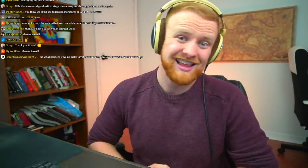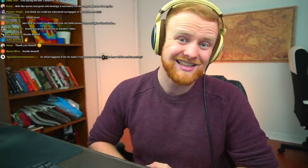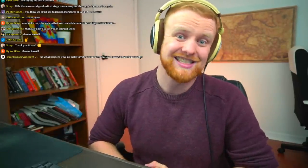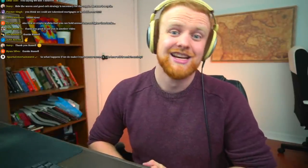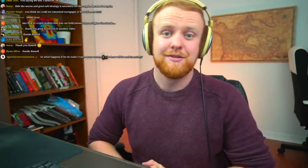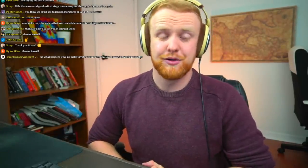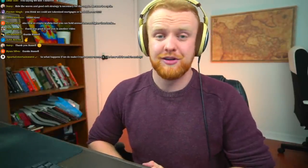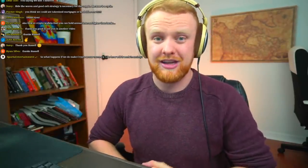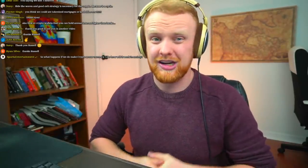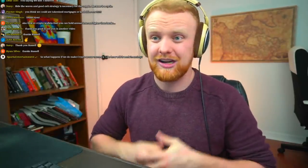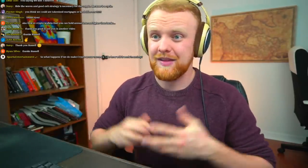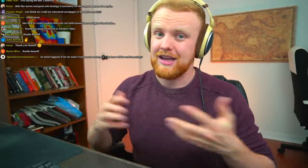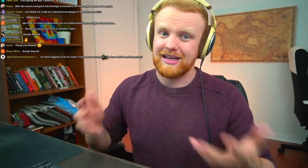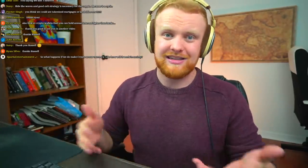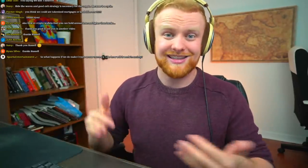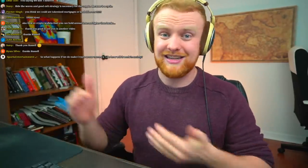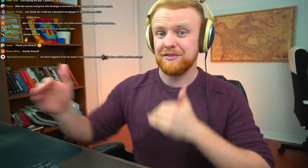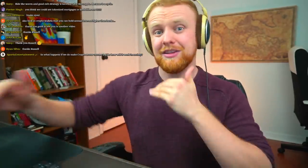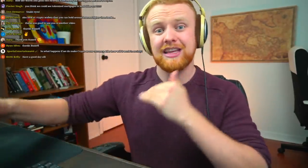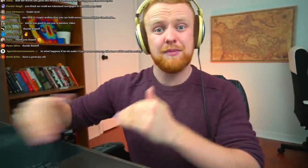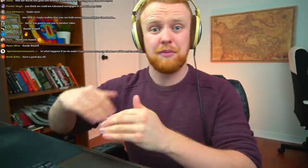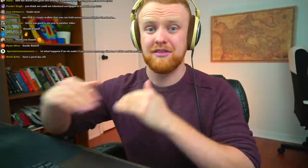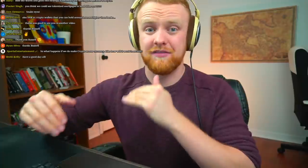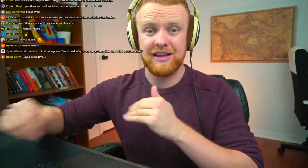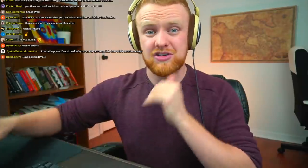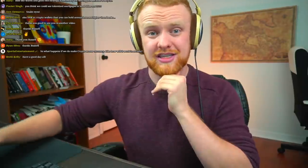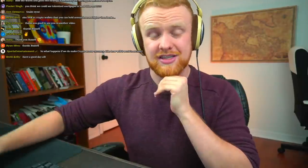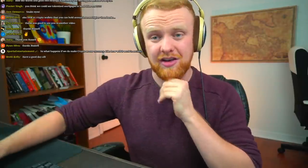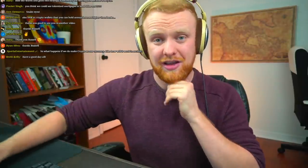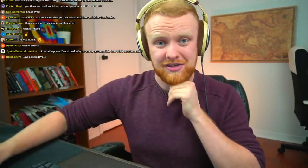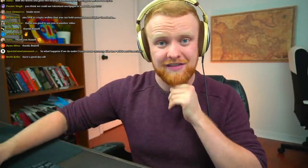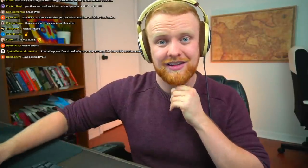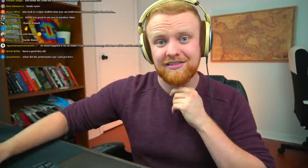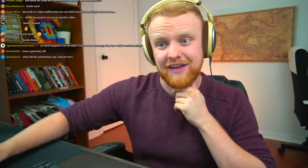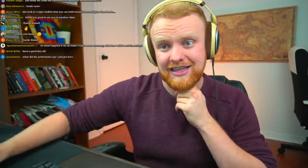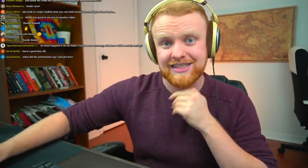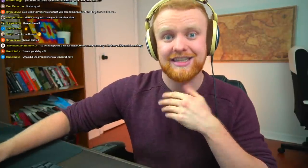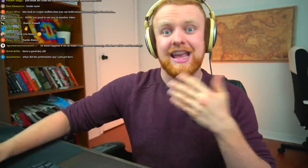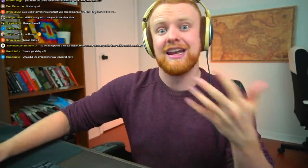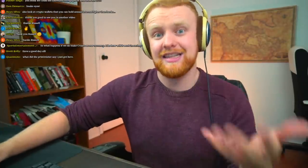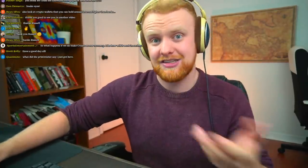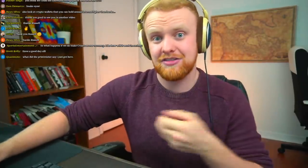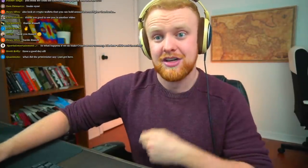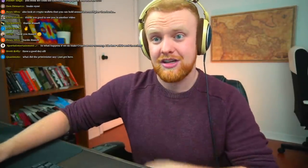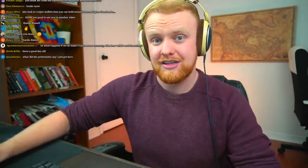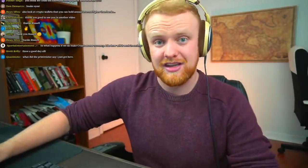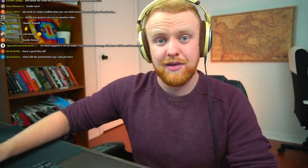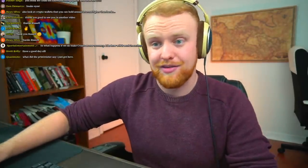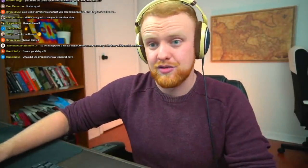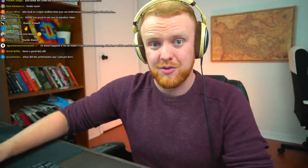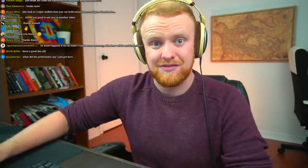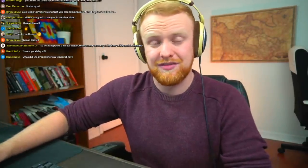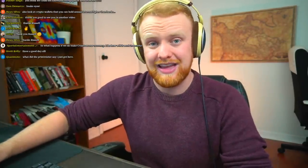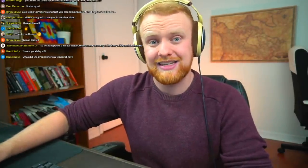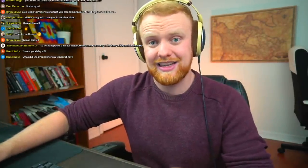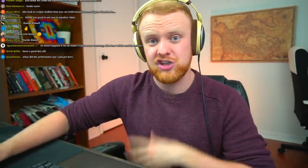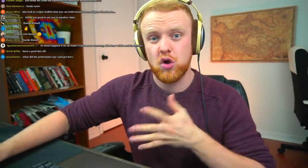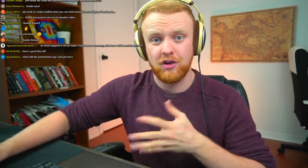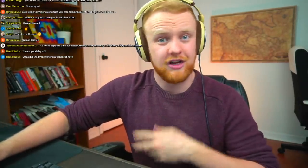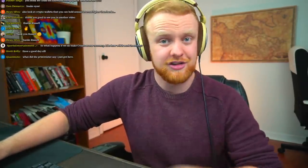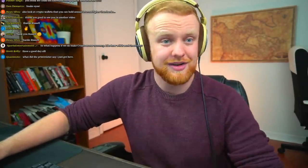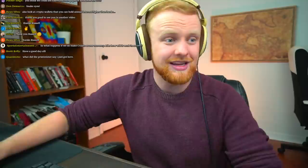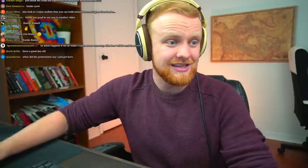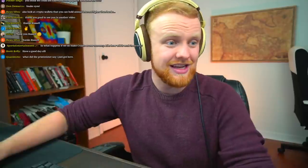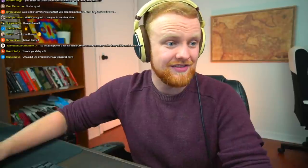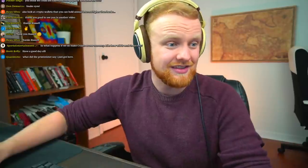1% or less per year, it doesn't even really keep up with inflation. So I would definitely advise to get into some other sort of investing than just